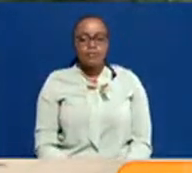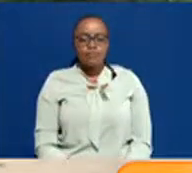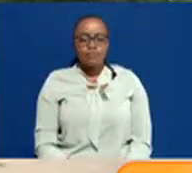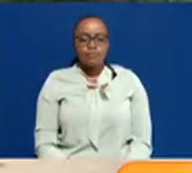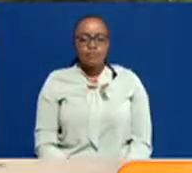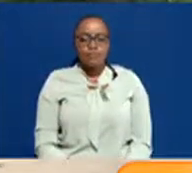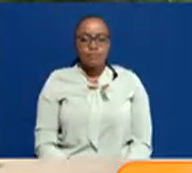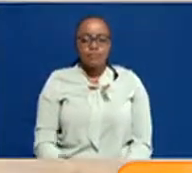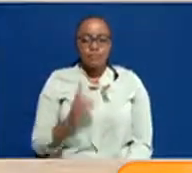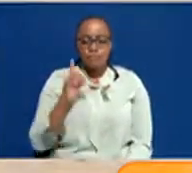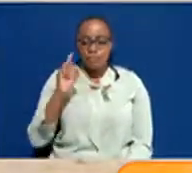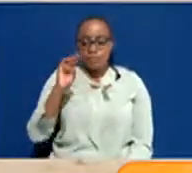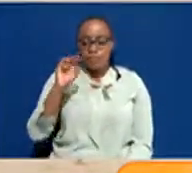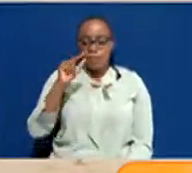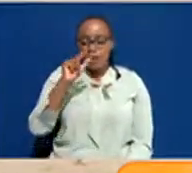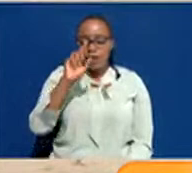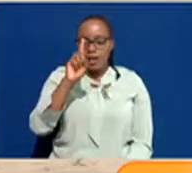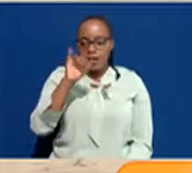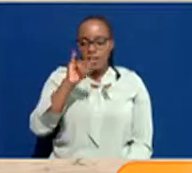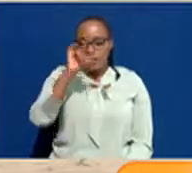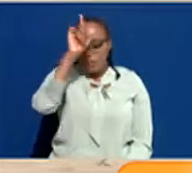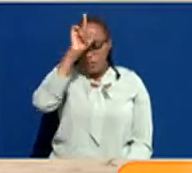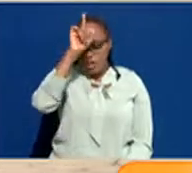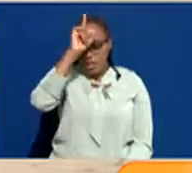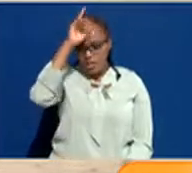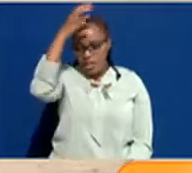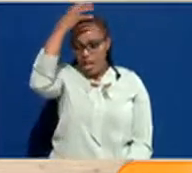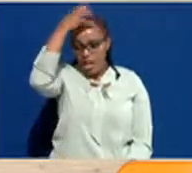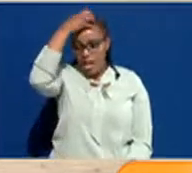At Mangai Village in Lamu County,